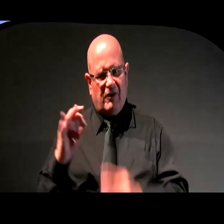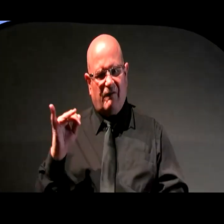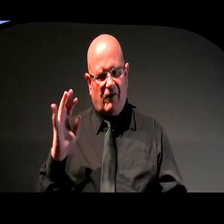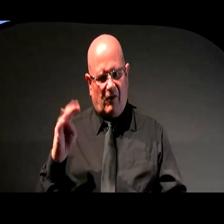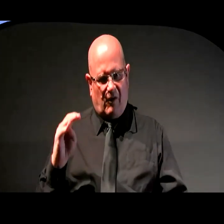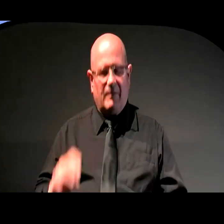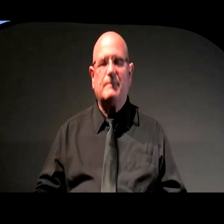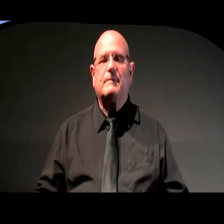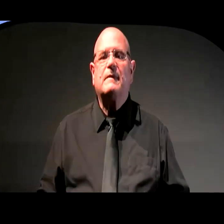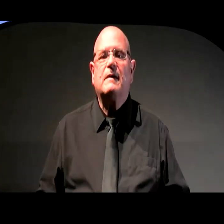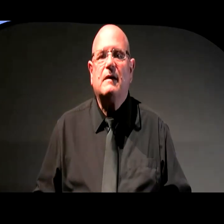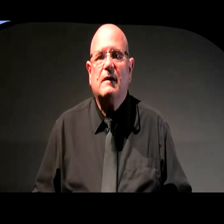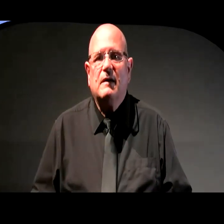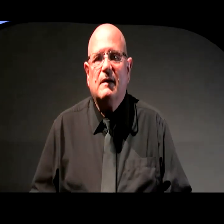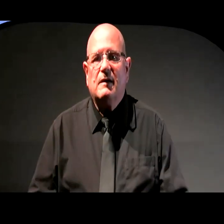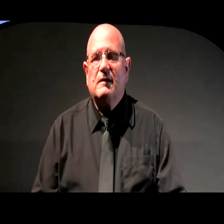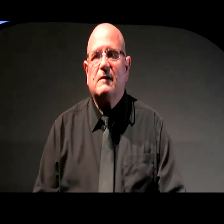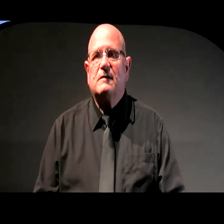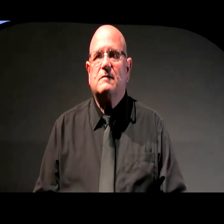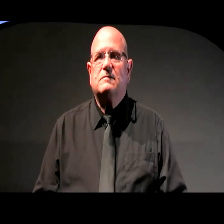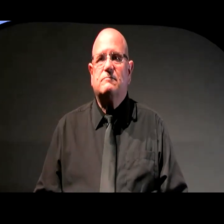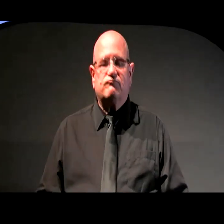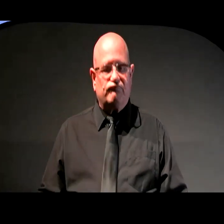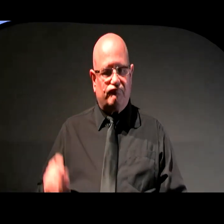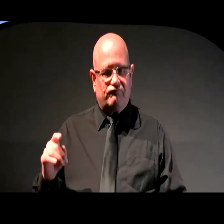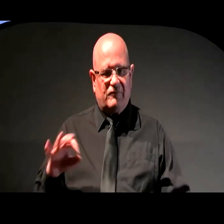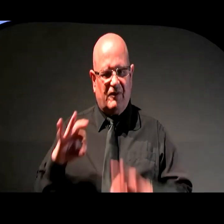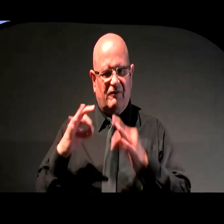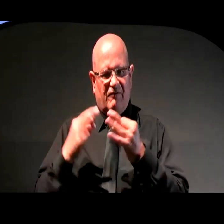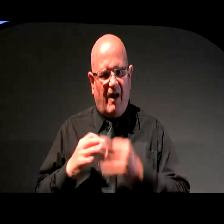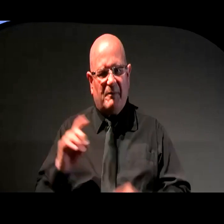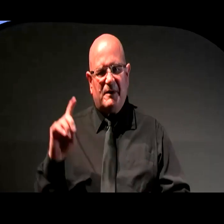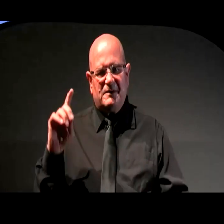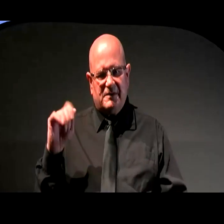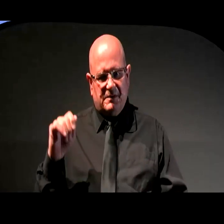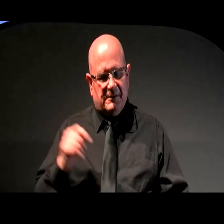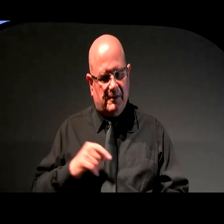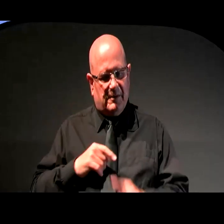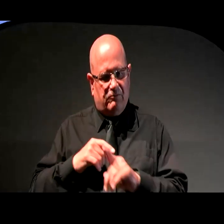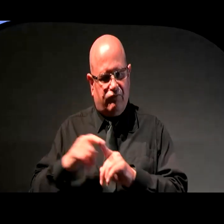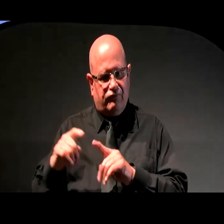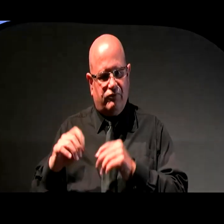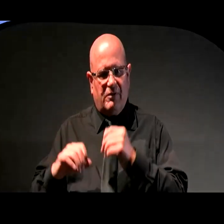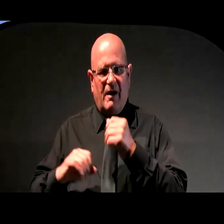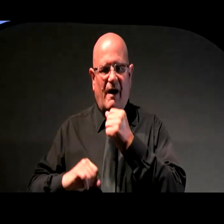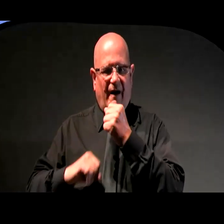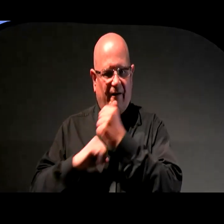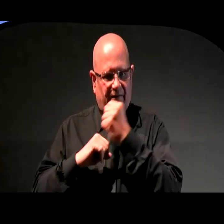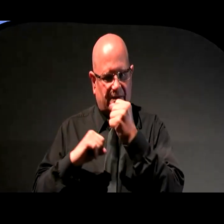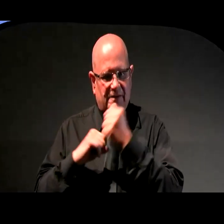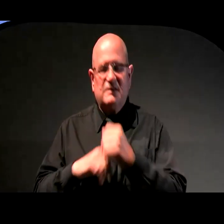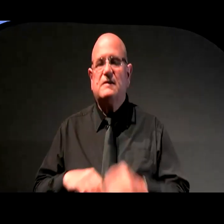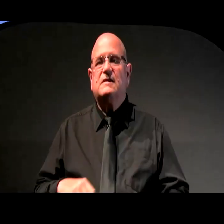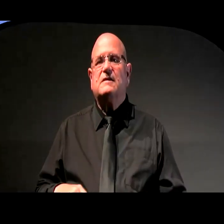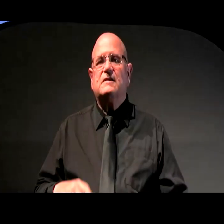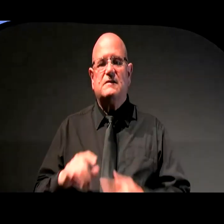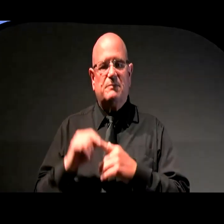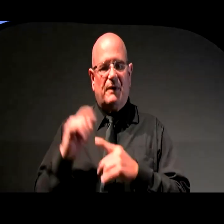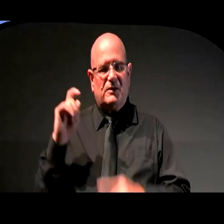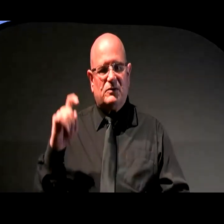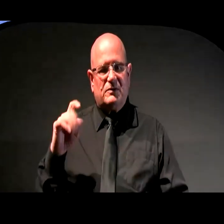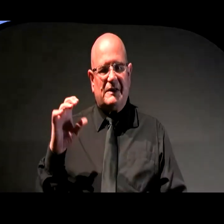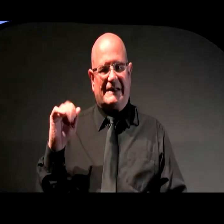disabilities, oftentimes families with disabilities, and she does that through advocacy and special needs